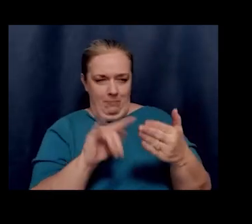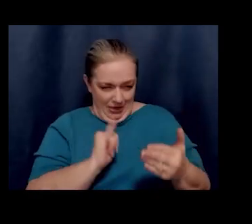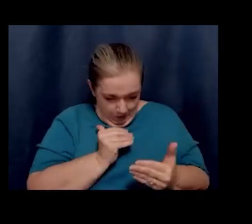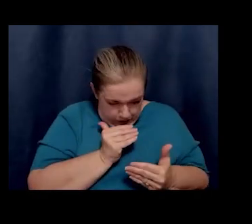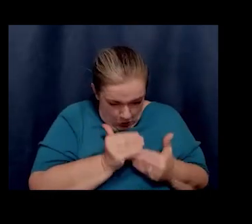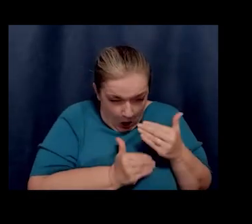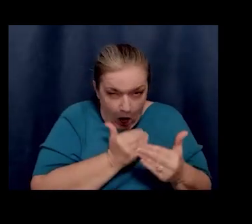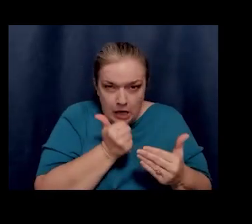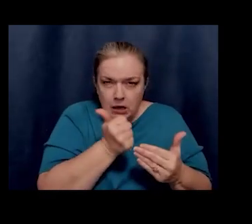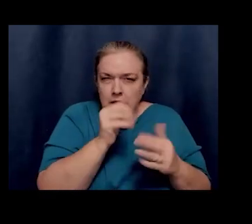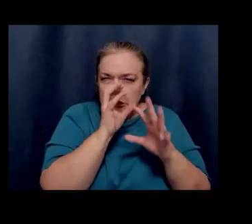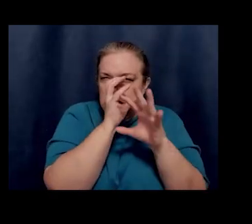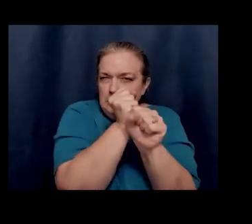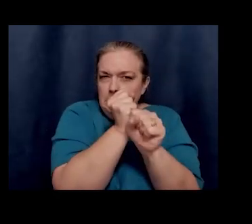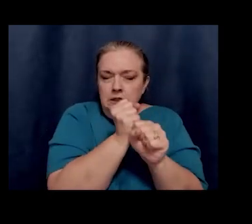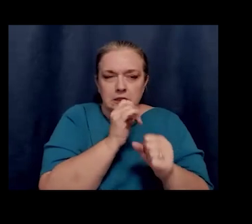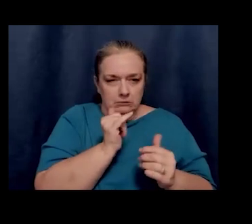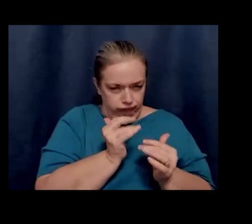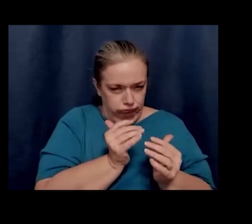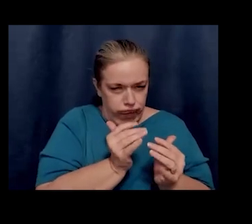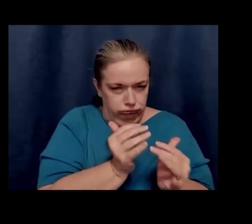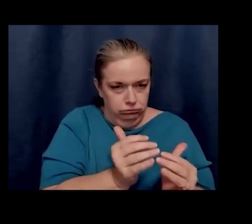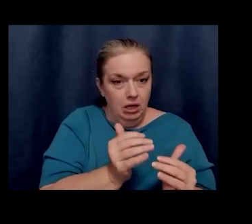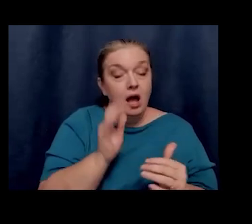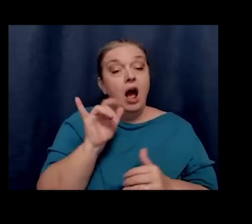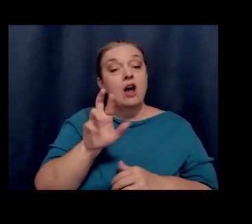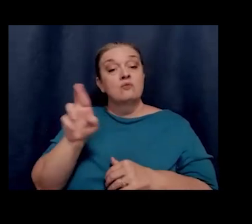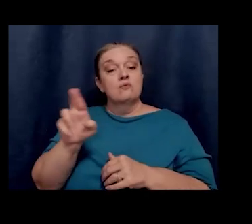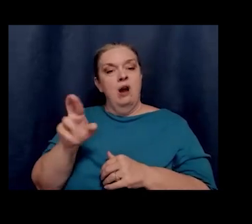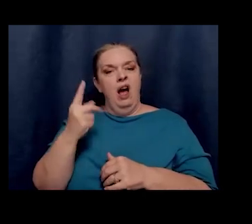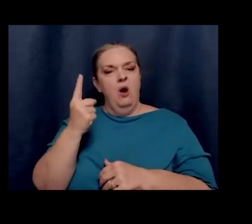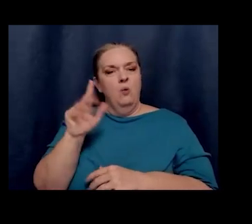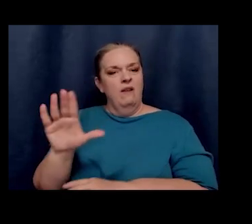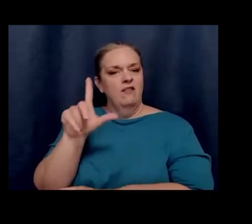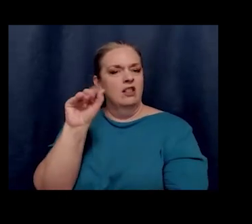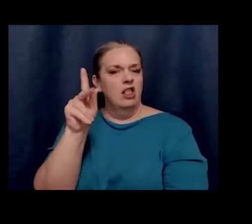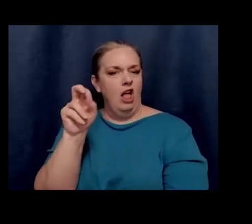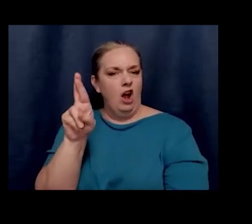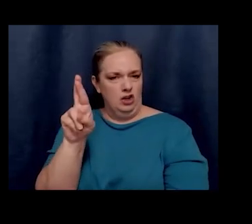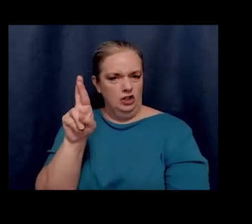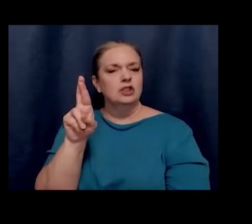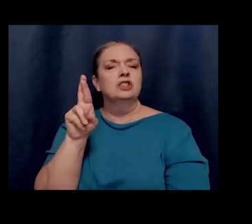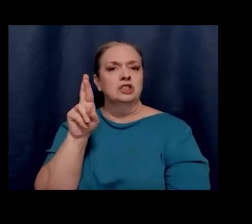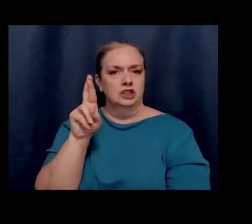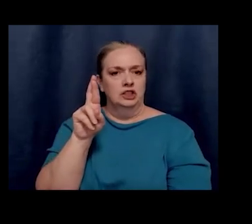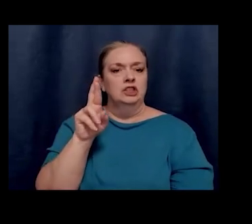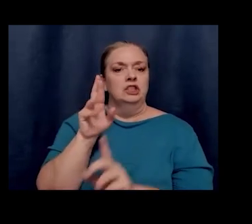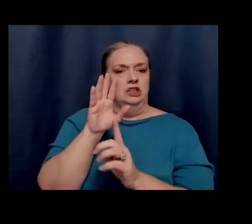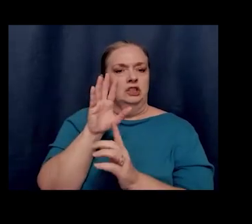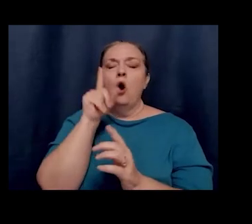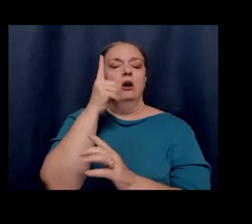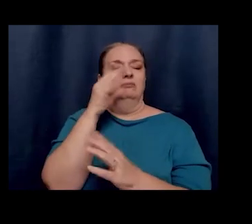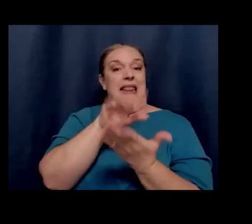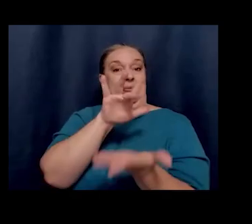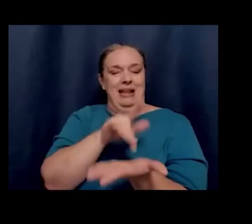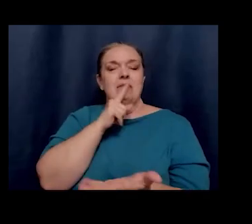To the right is an image of one of Sam's rockers, which is in the collection of the Smithsonian. And farther right is a staircase he built in